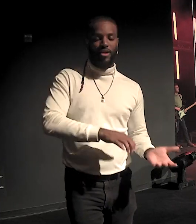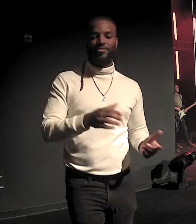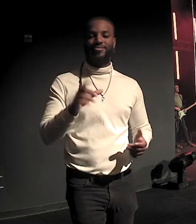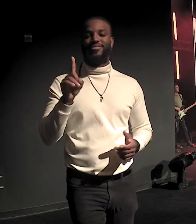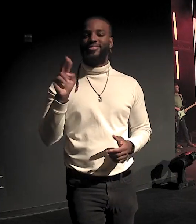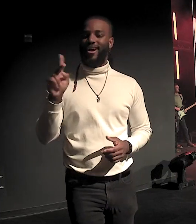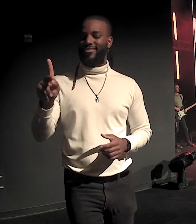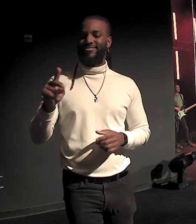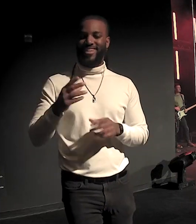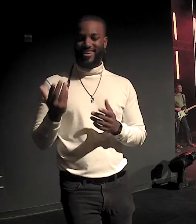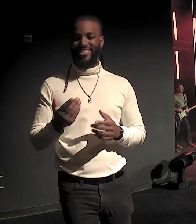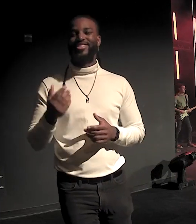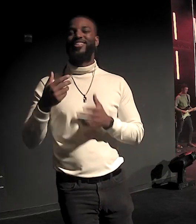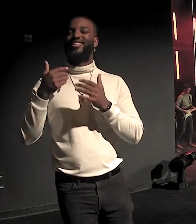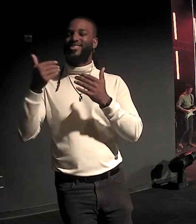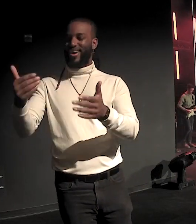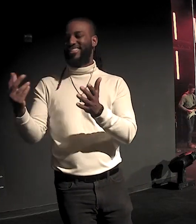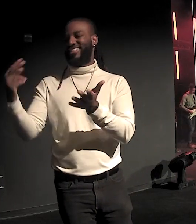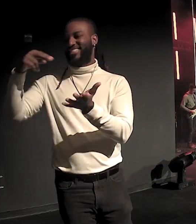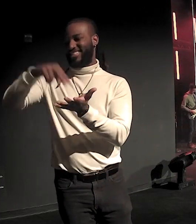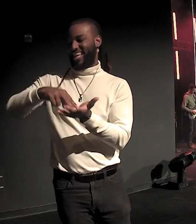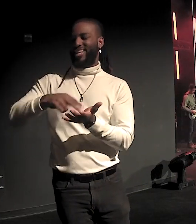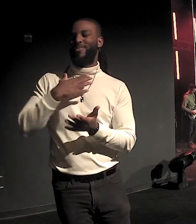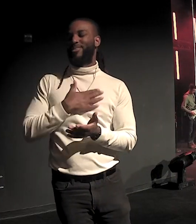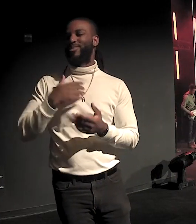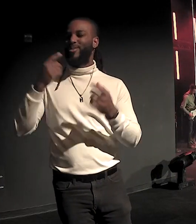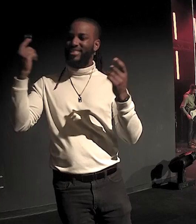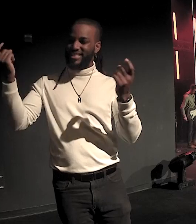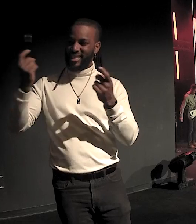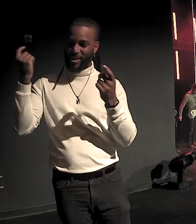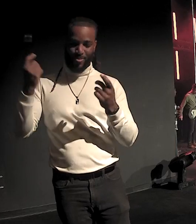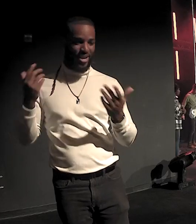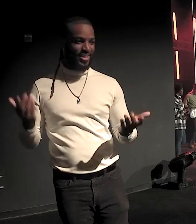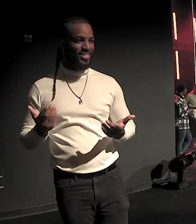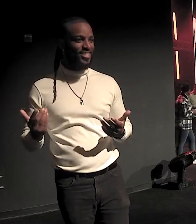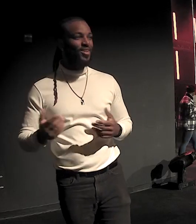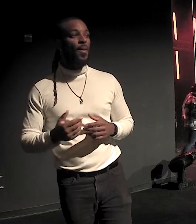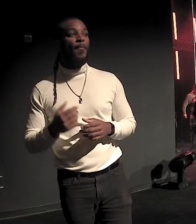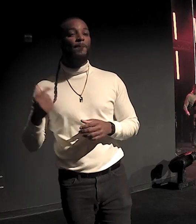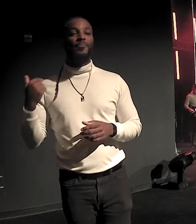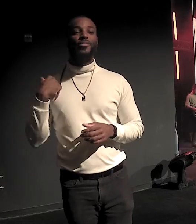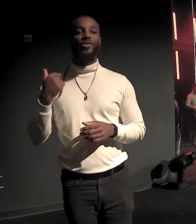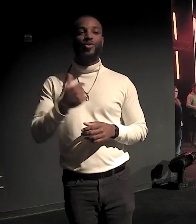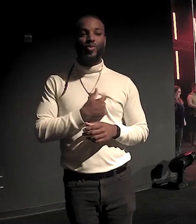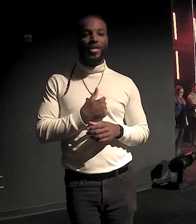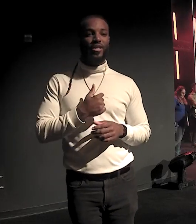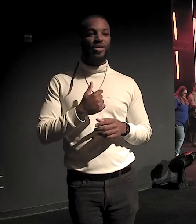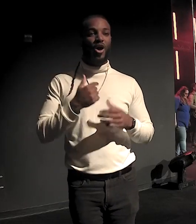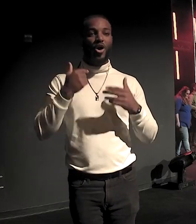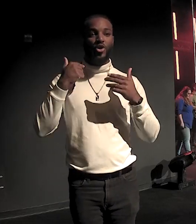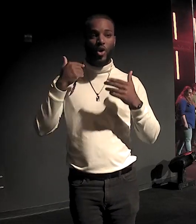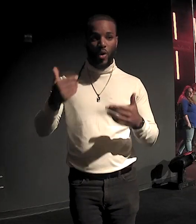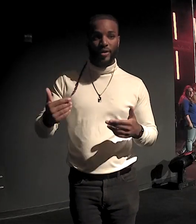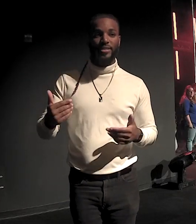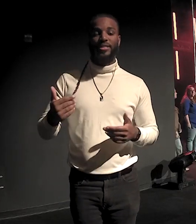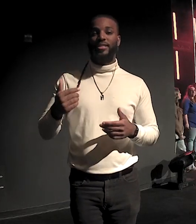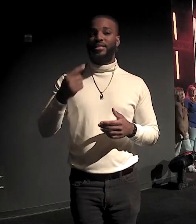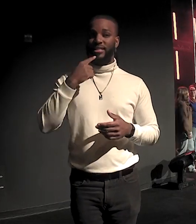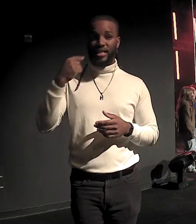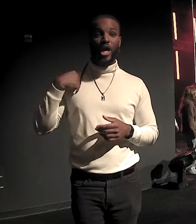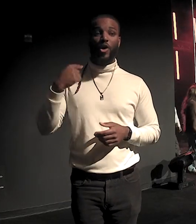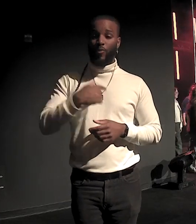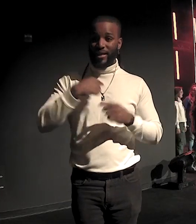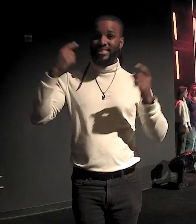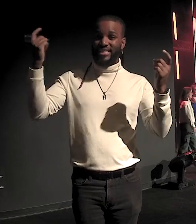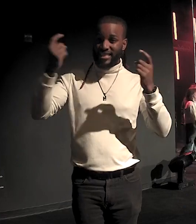okay? So let's all stand up. We're going to celebrate in here. We're going in. Dee already said we